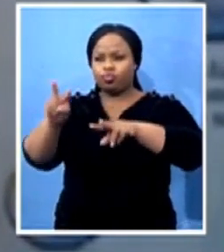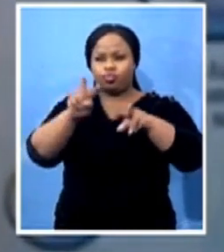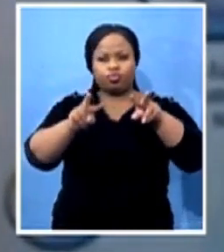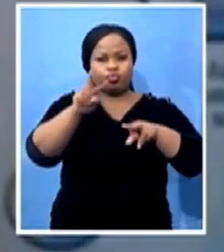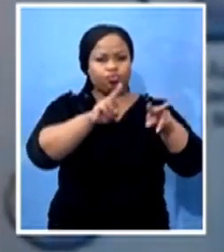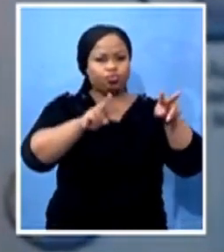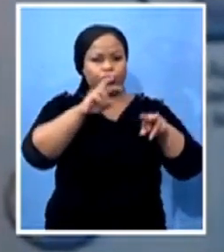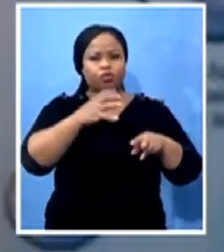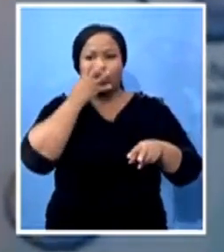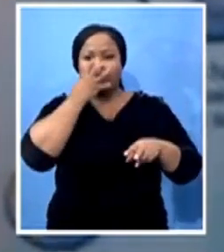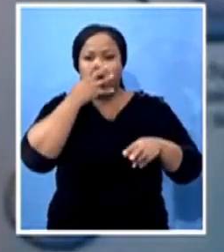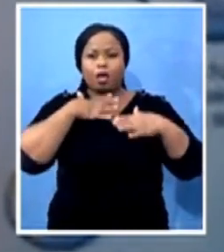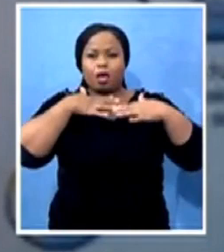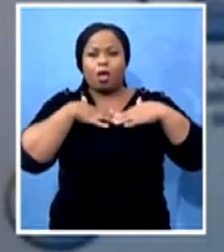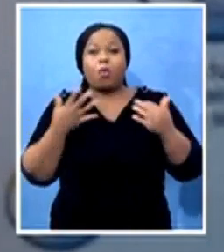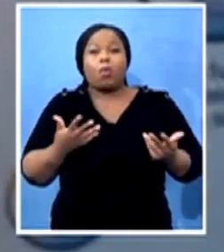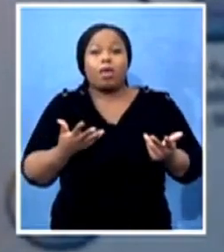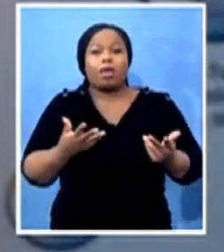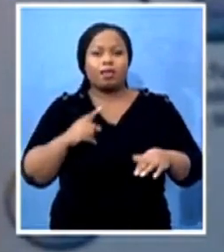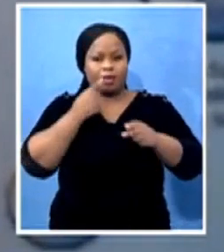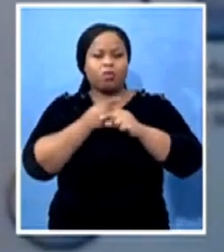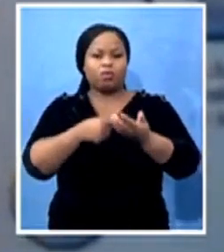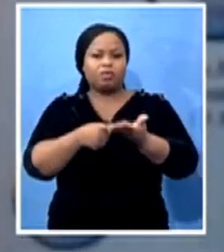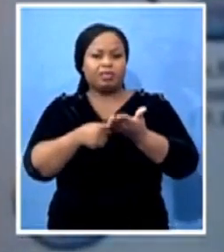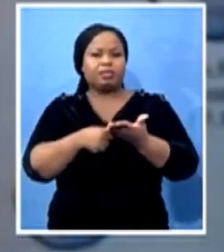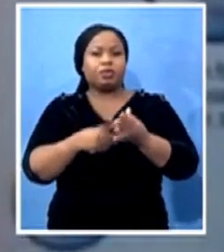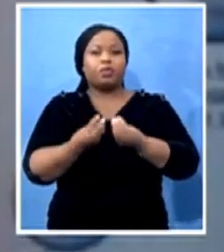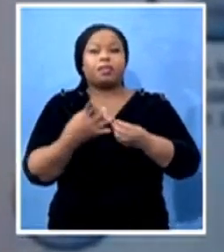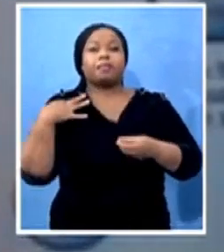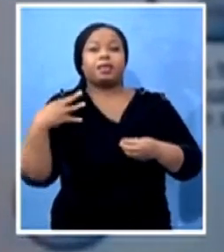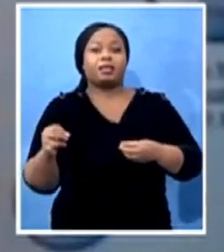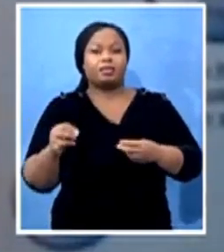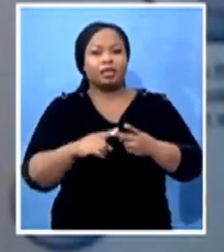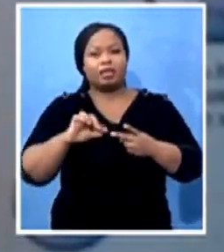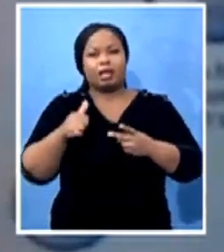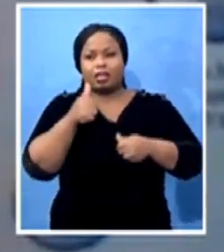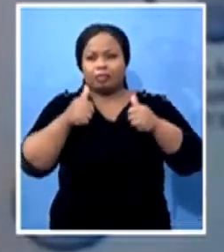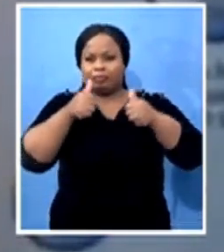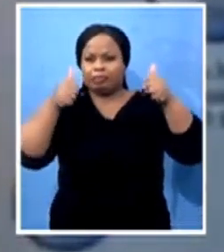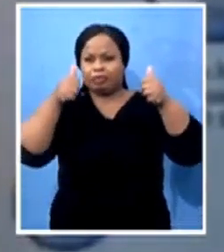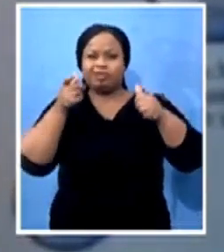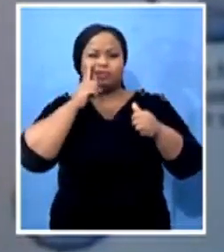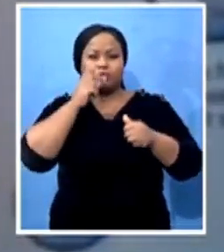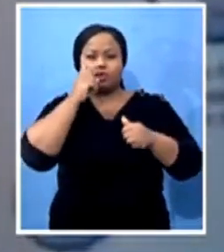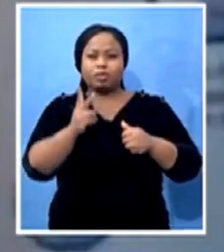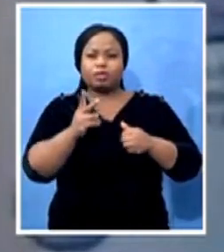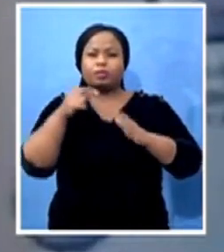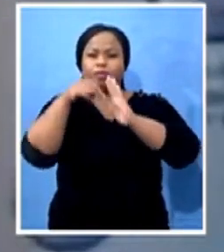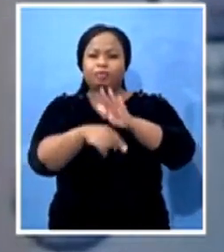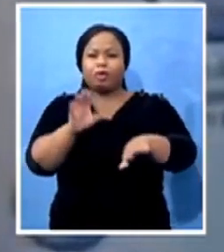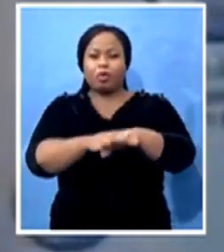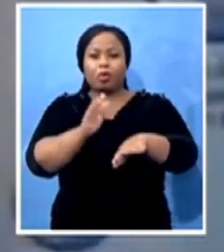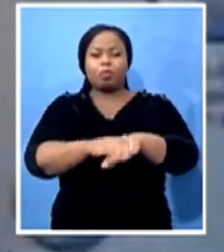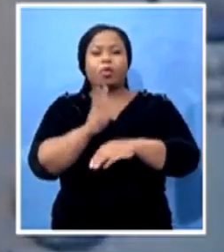have a discussion with the Minister and the other dignitaries about to what extent, of course, this will be able to assist in this